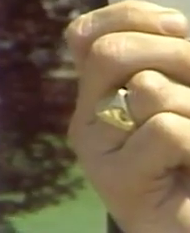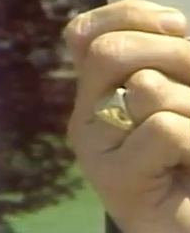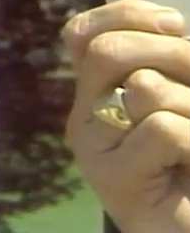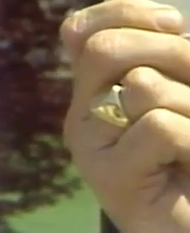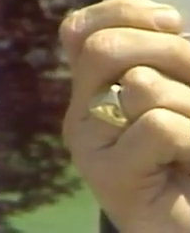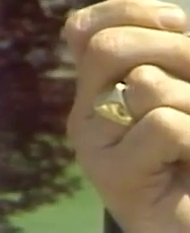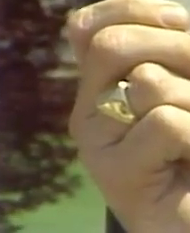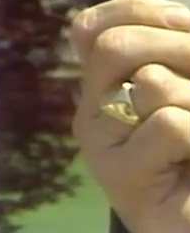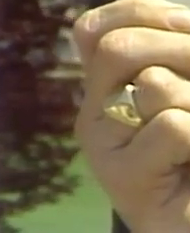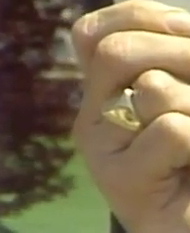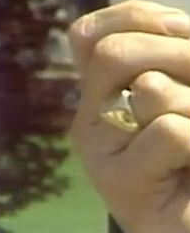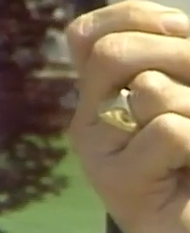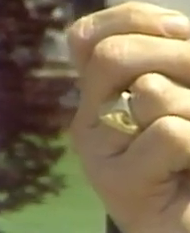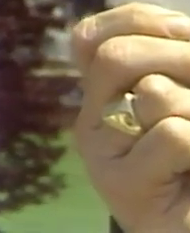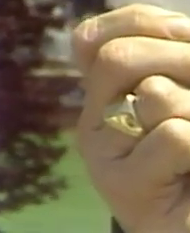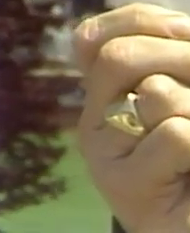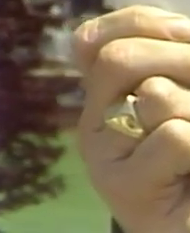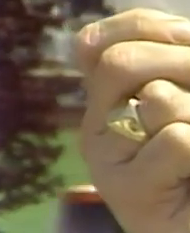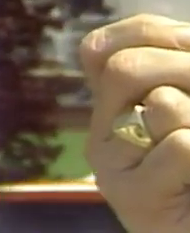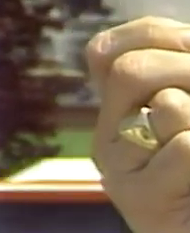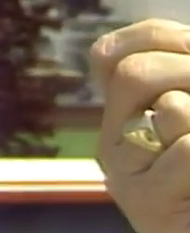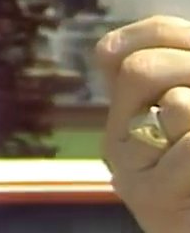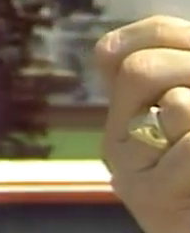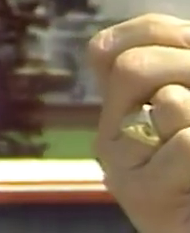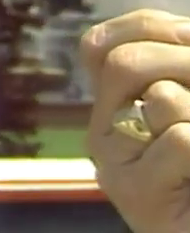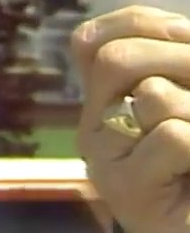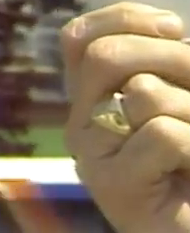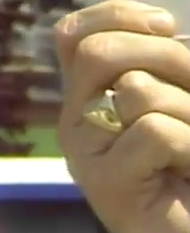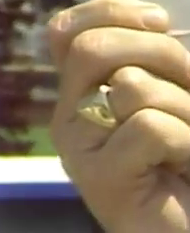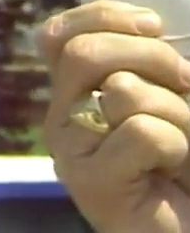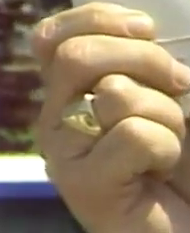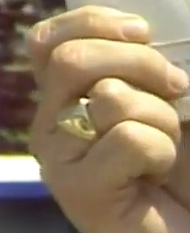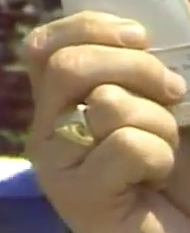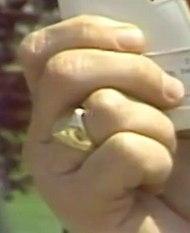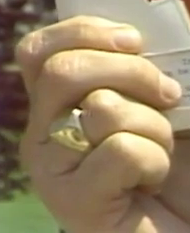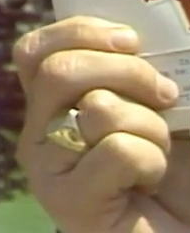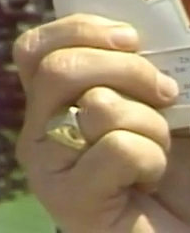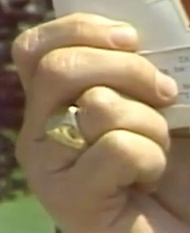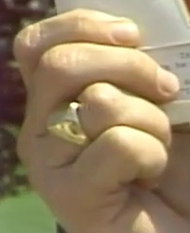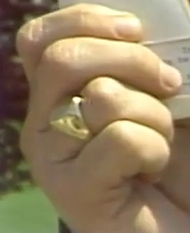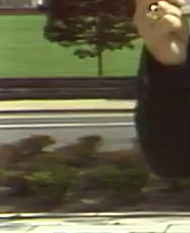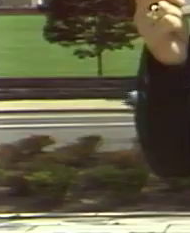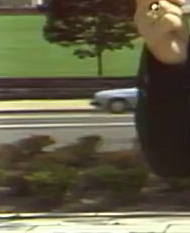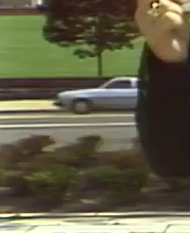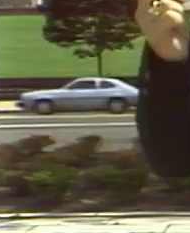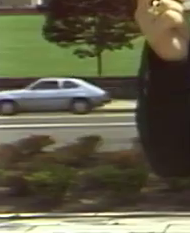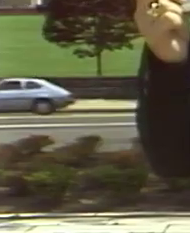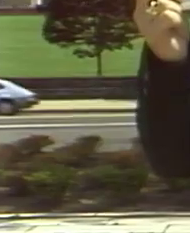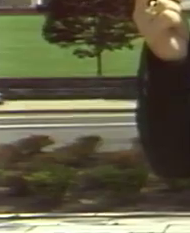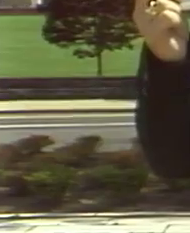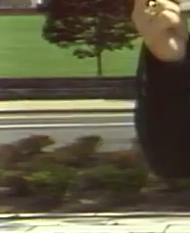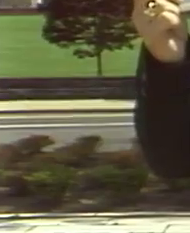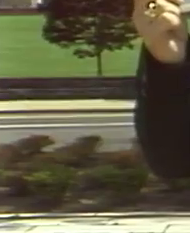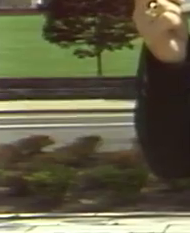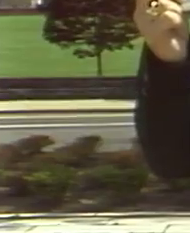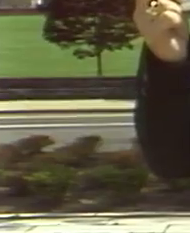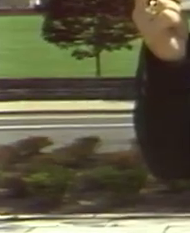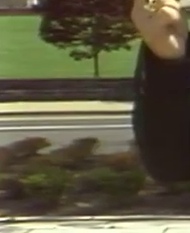kit. Inside this kit, information, as you know, helpful to you as a citizen to help this